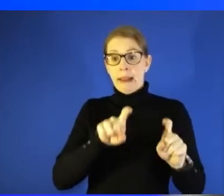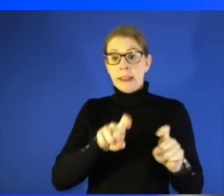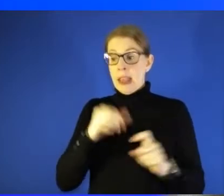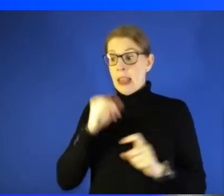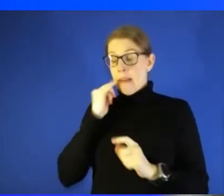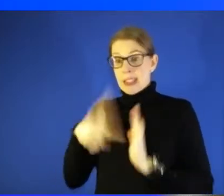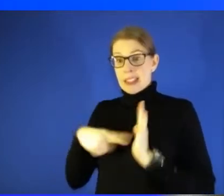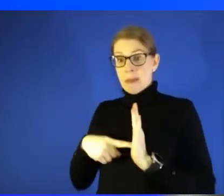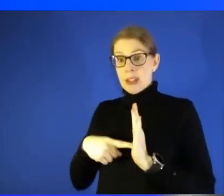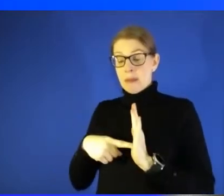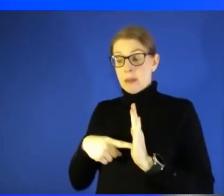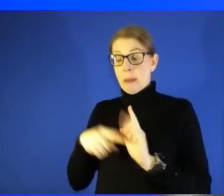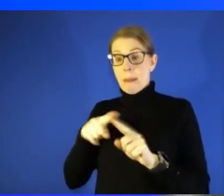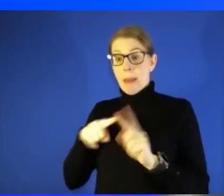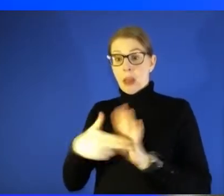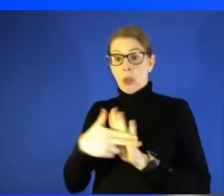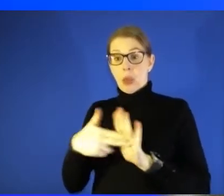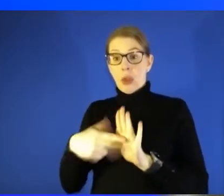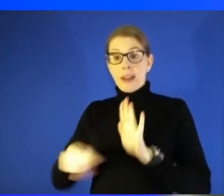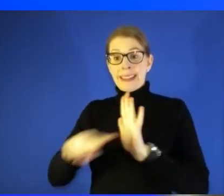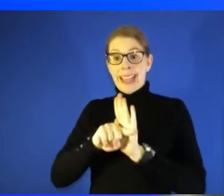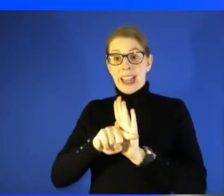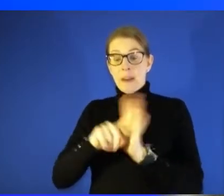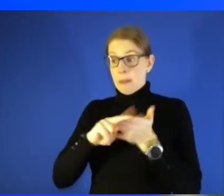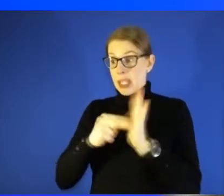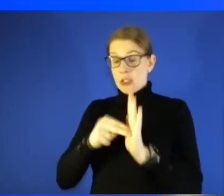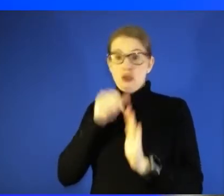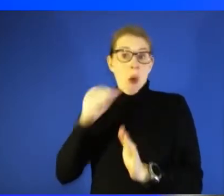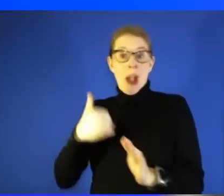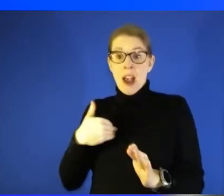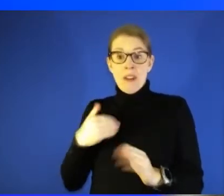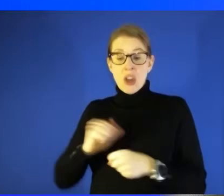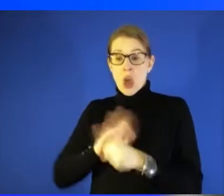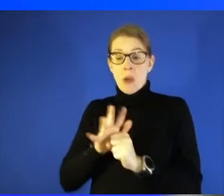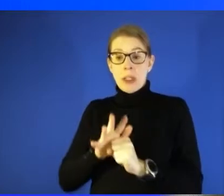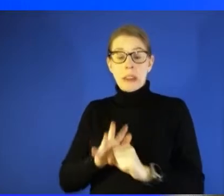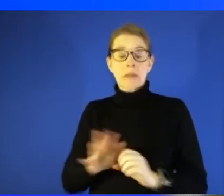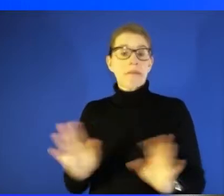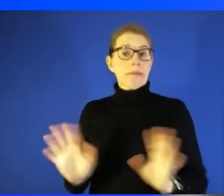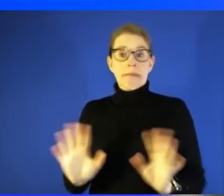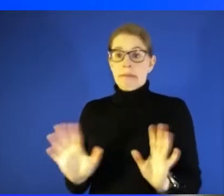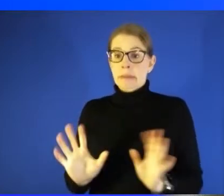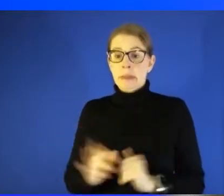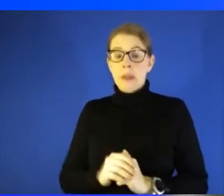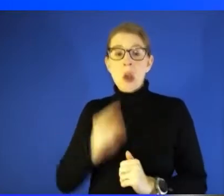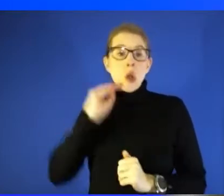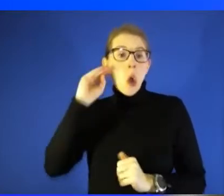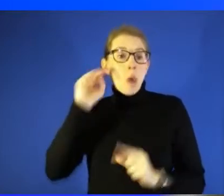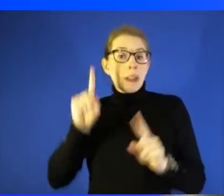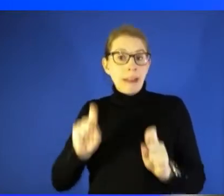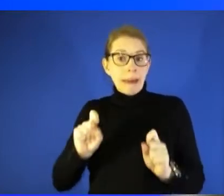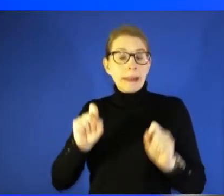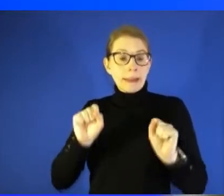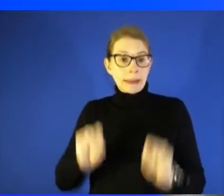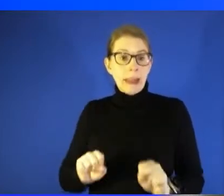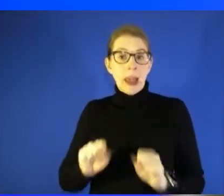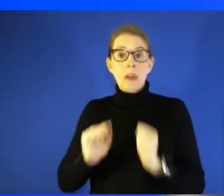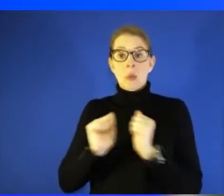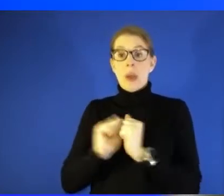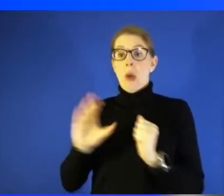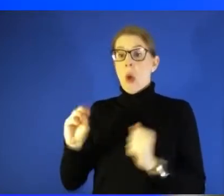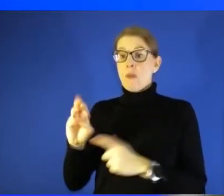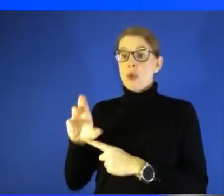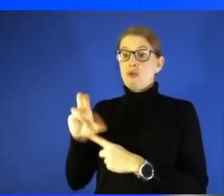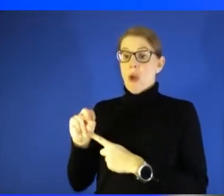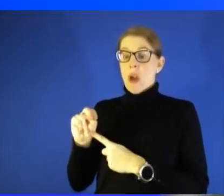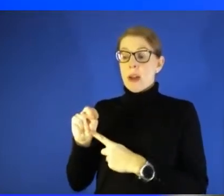doesn't mean that you don't have COVID necessarily, because those home tests can, particularly with Omicron, they're not